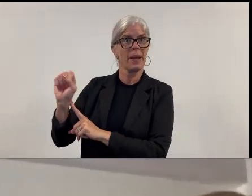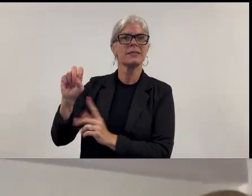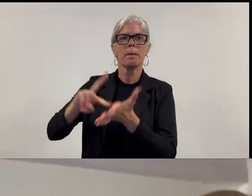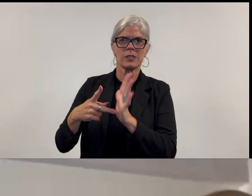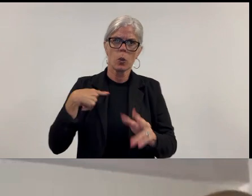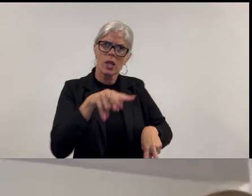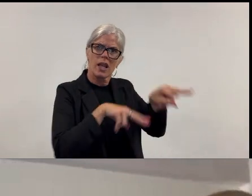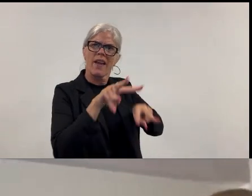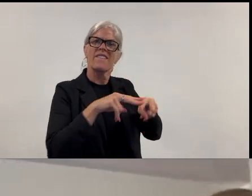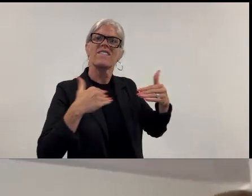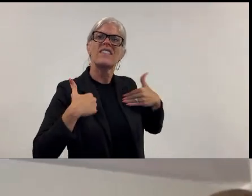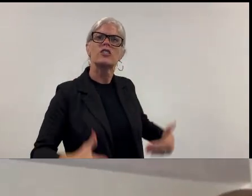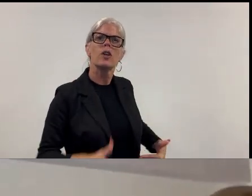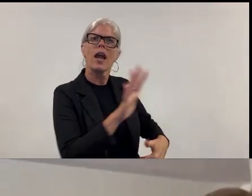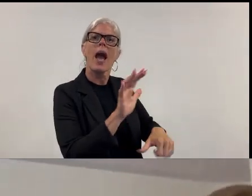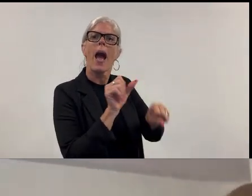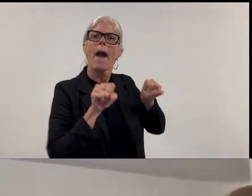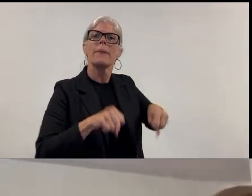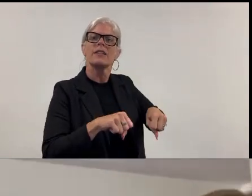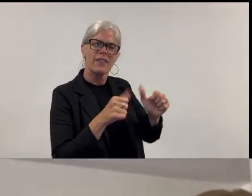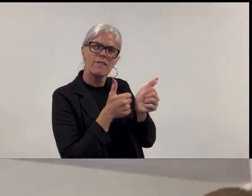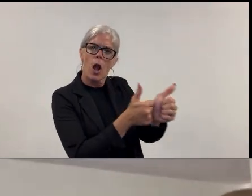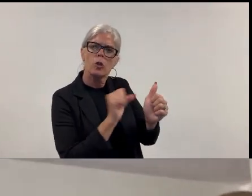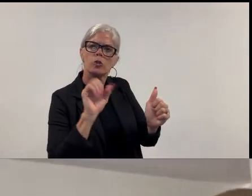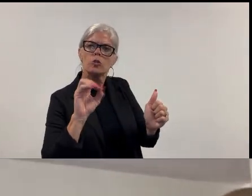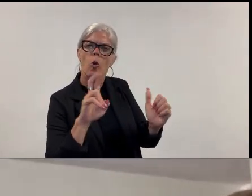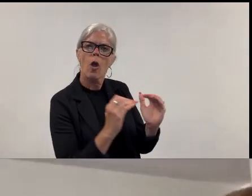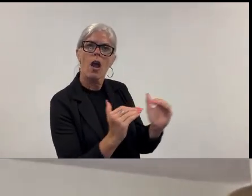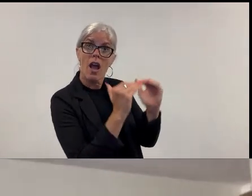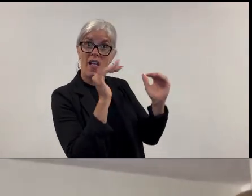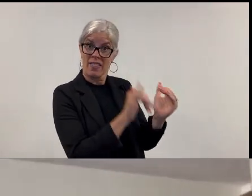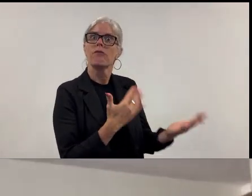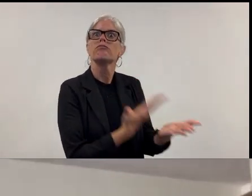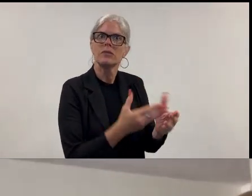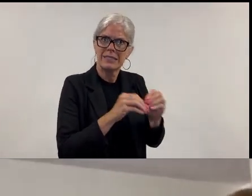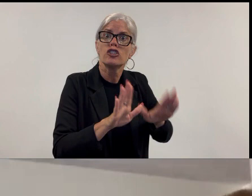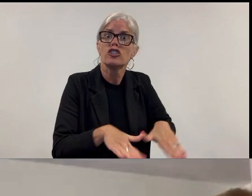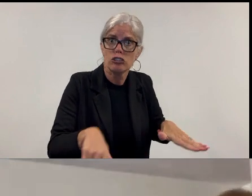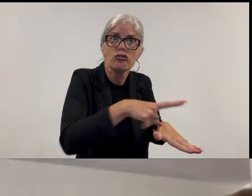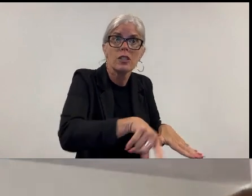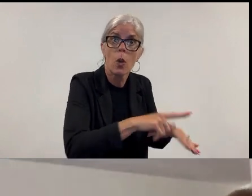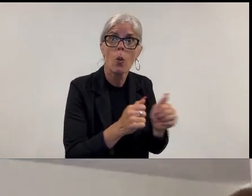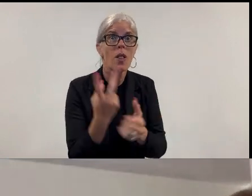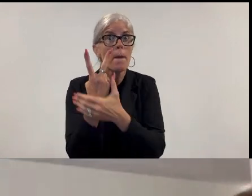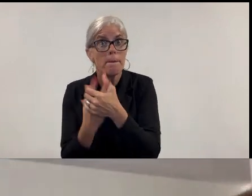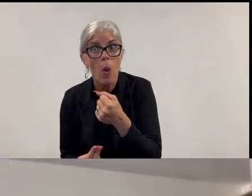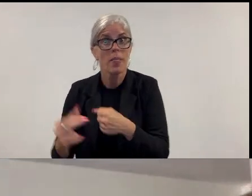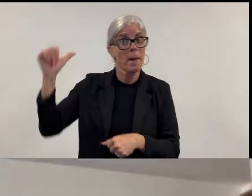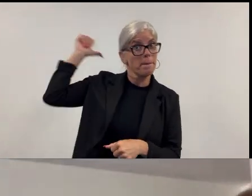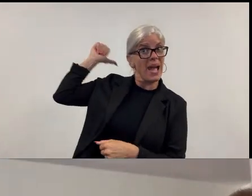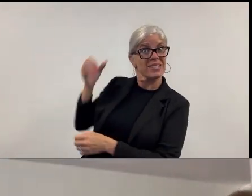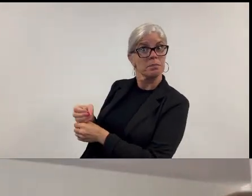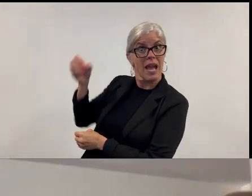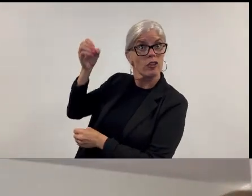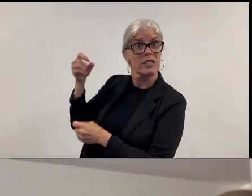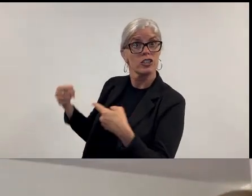So there is some data that shows that, yeah, it improves the strength and doesn't improve the muscle function, but there is data in which the strength did not